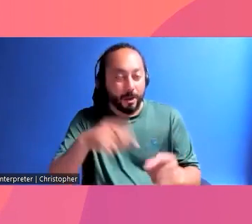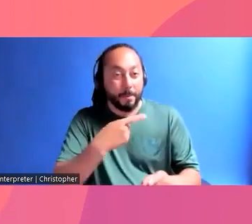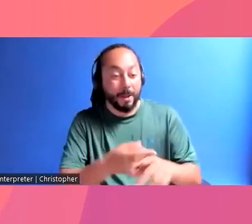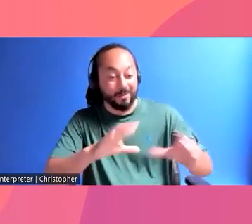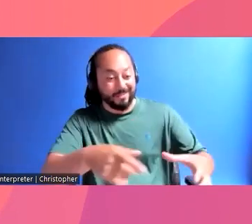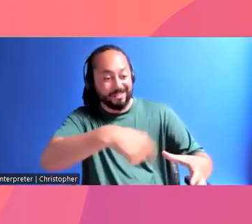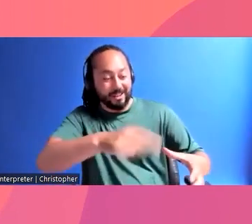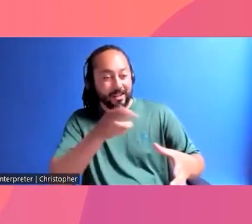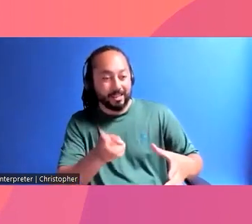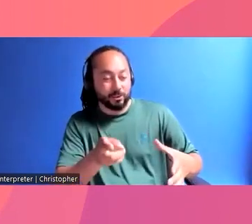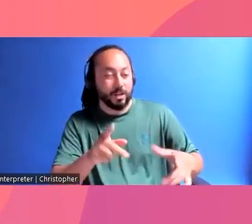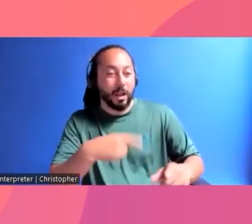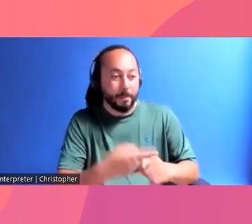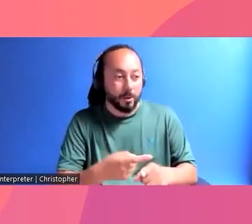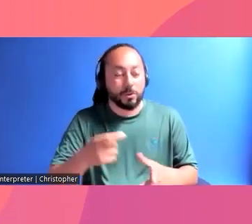injury.